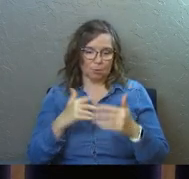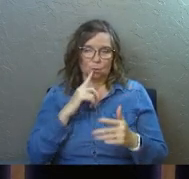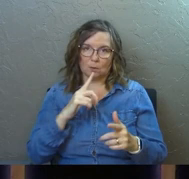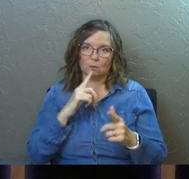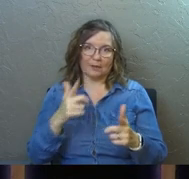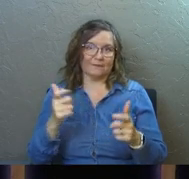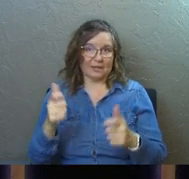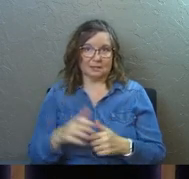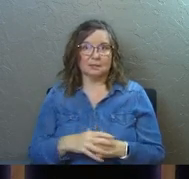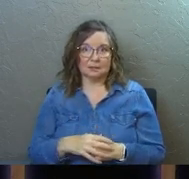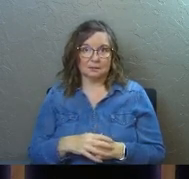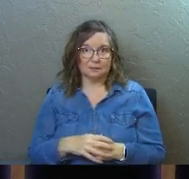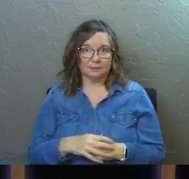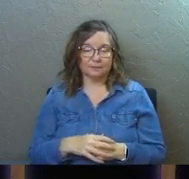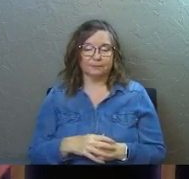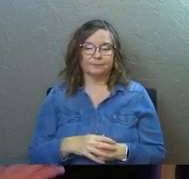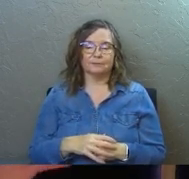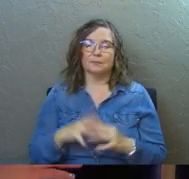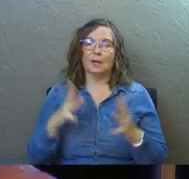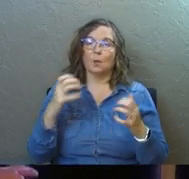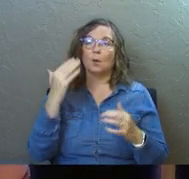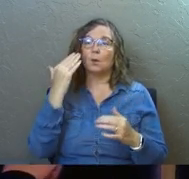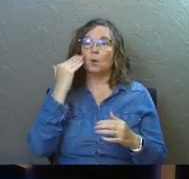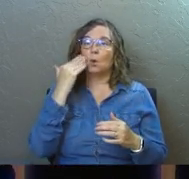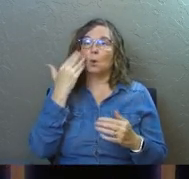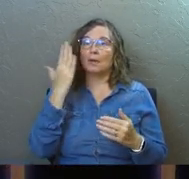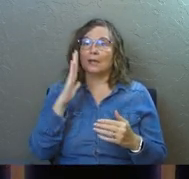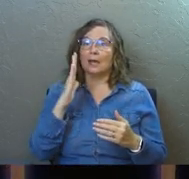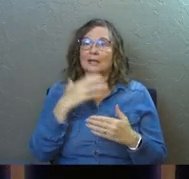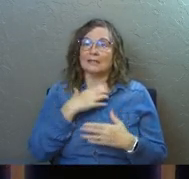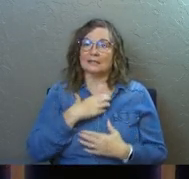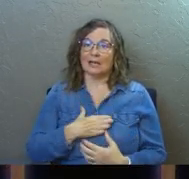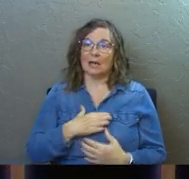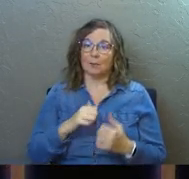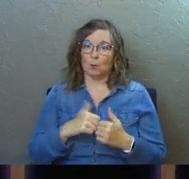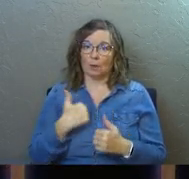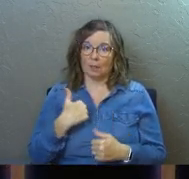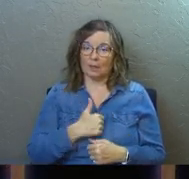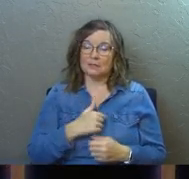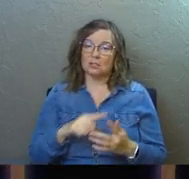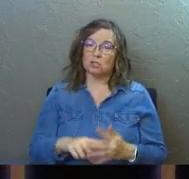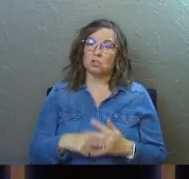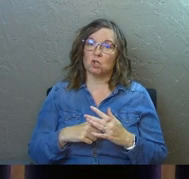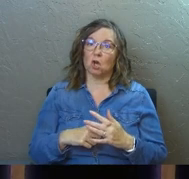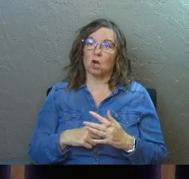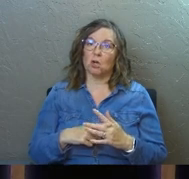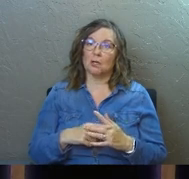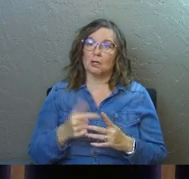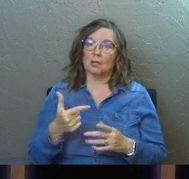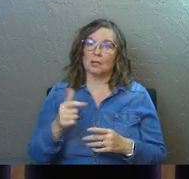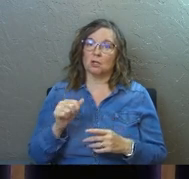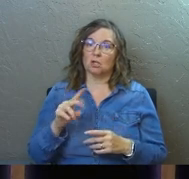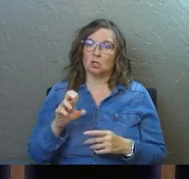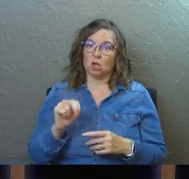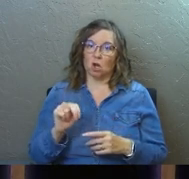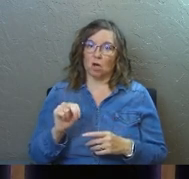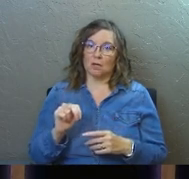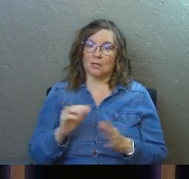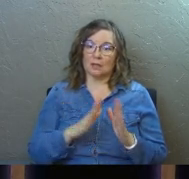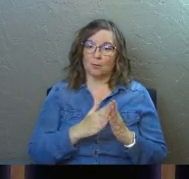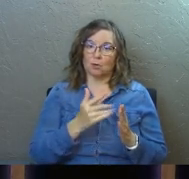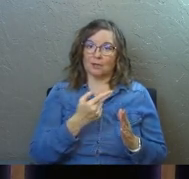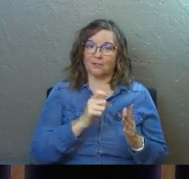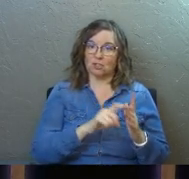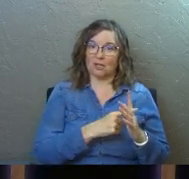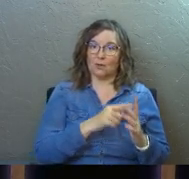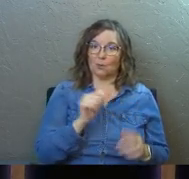this really, really fast. But I want you to know that God desires to be with us, and it started in the garden, right? I'm right there in the book of